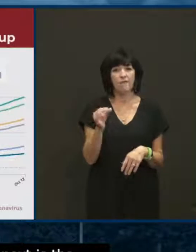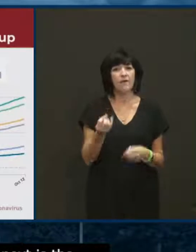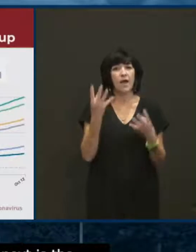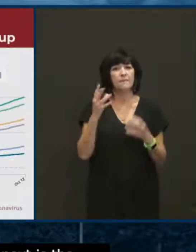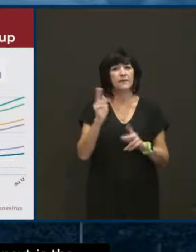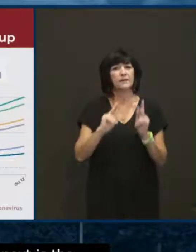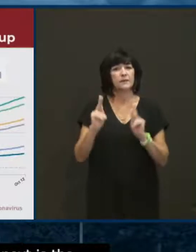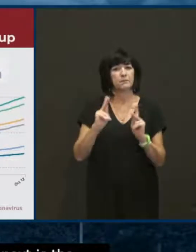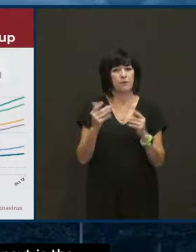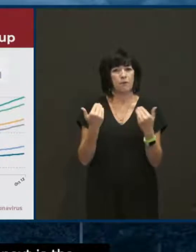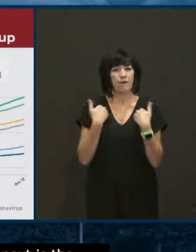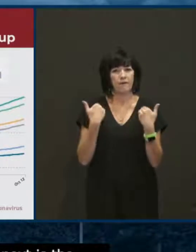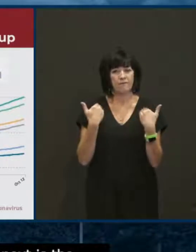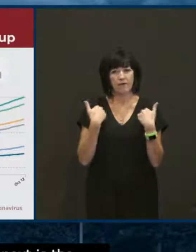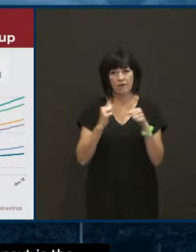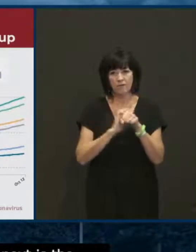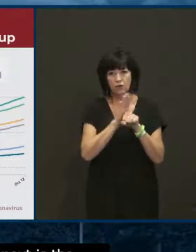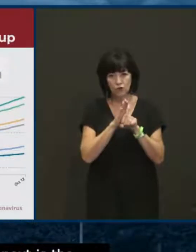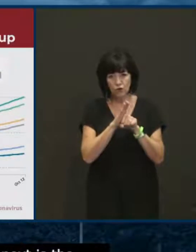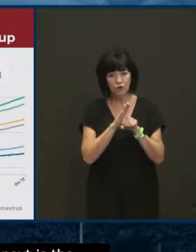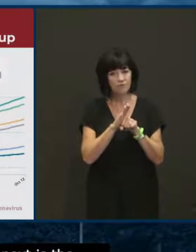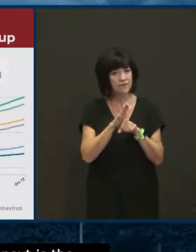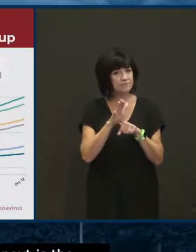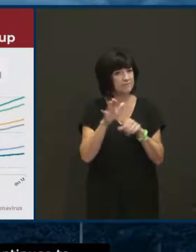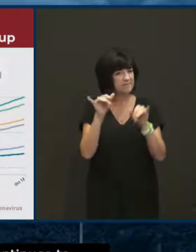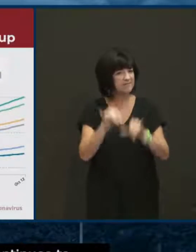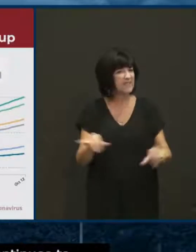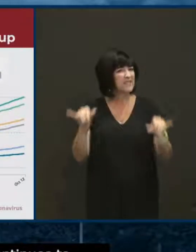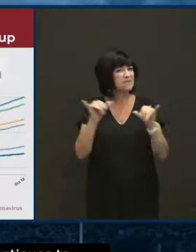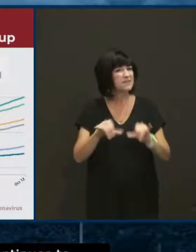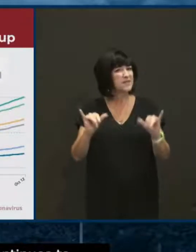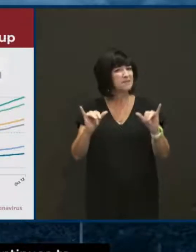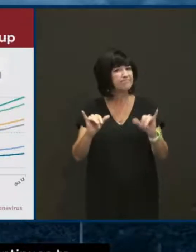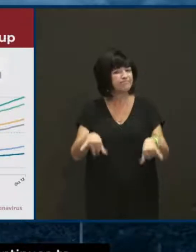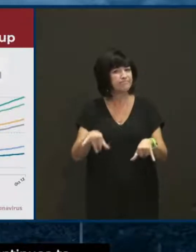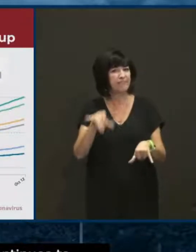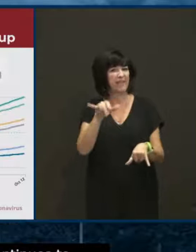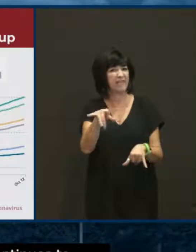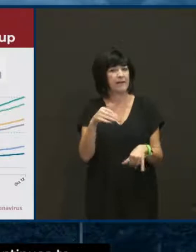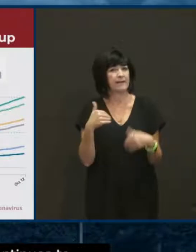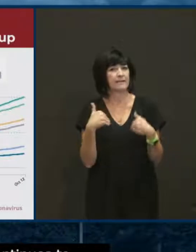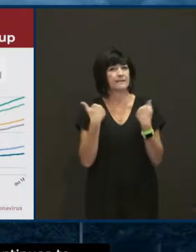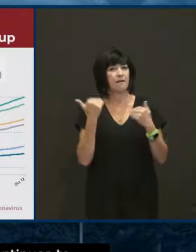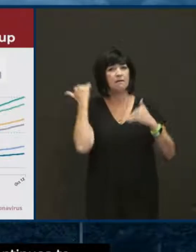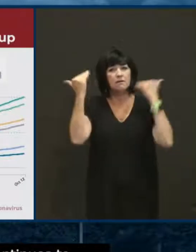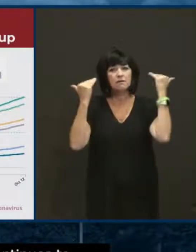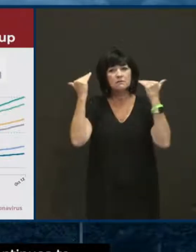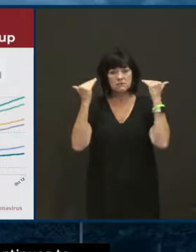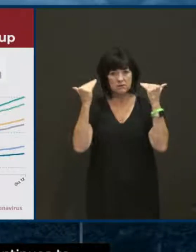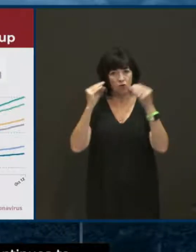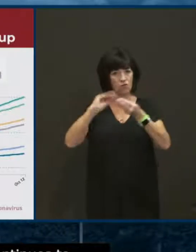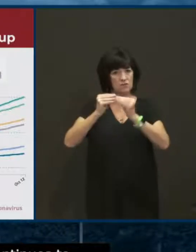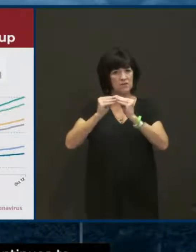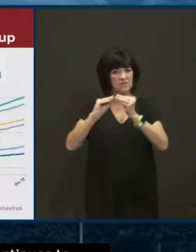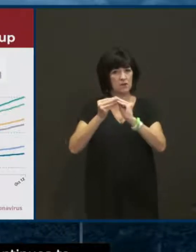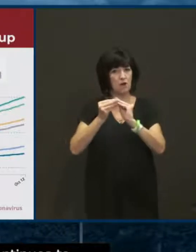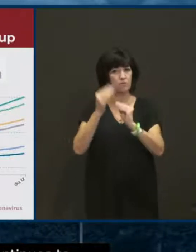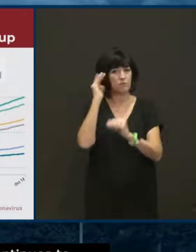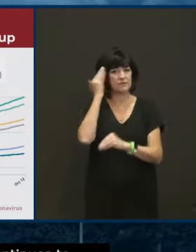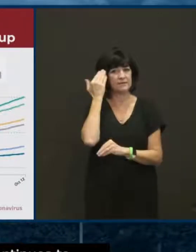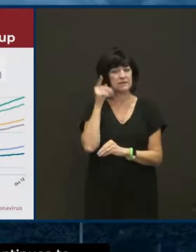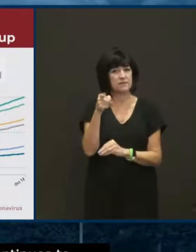to separate itself from the rest of the population. We really do need to lean into making sure that we're getting the message